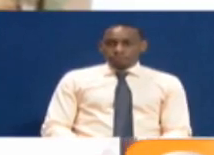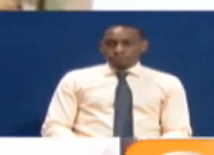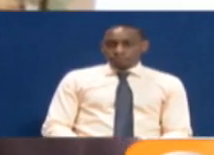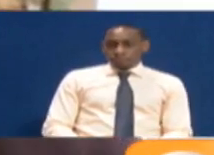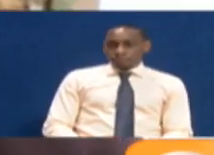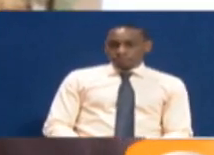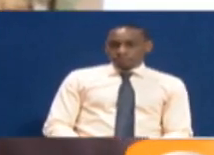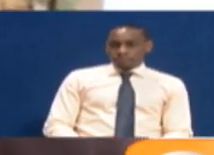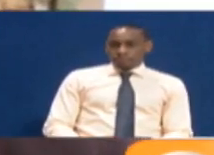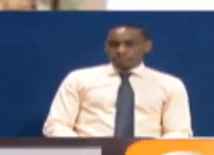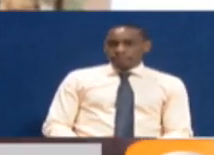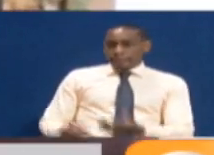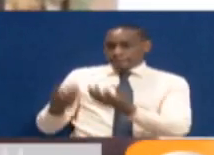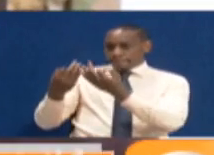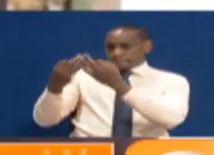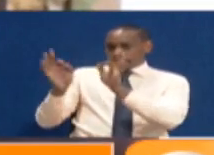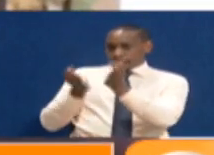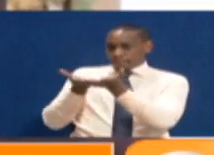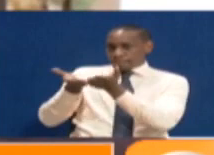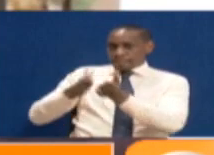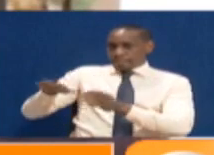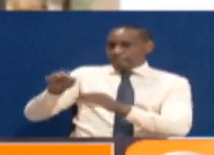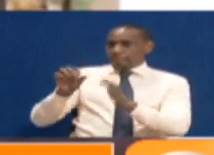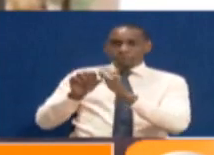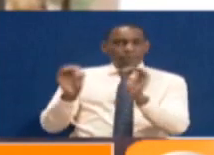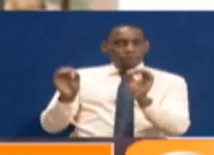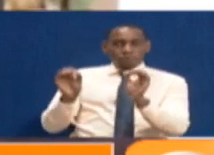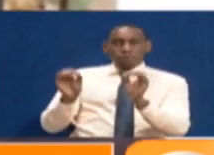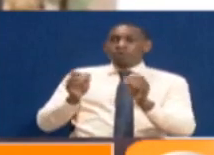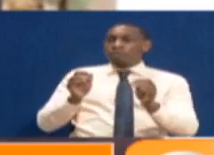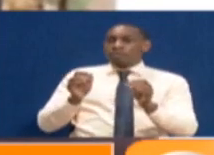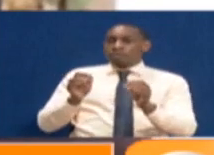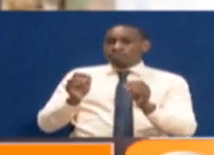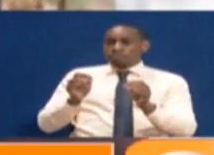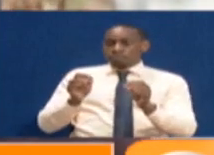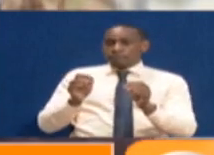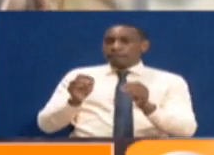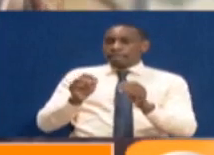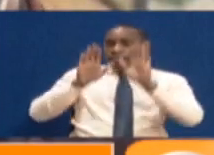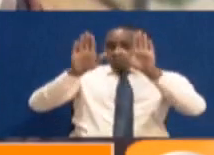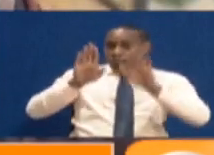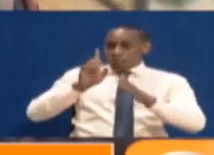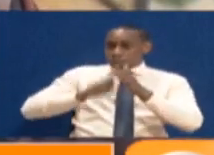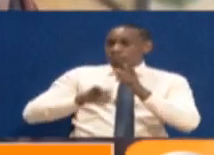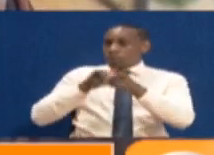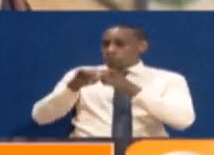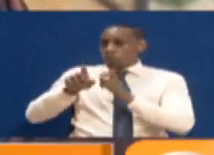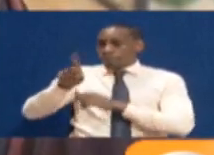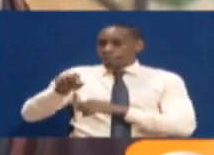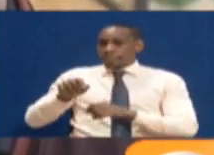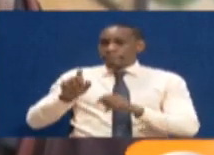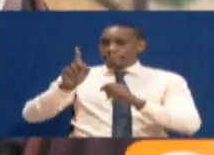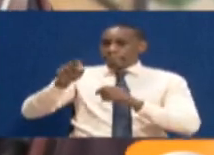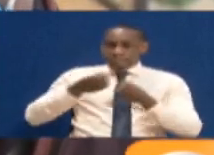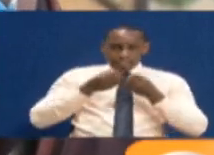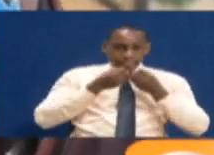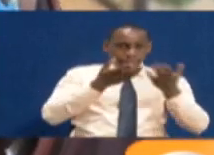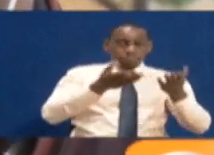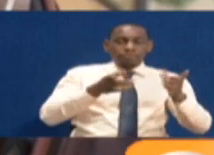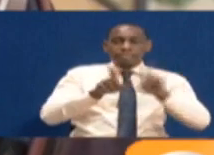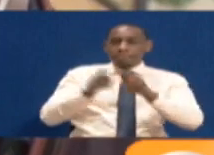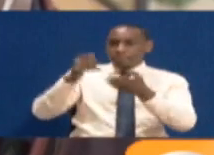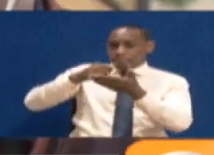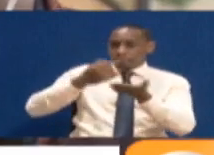When it comes to free trade areas, we don't have a problem with free trade areas as far as it is controlled. So we need to inform them, we need